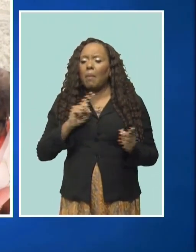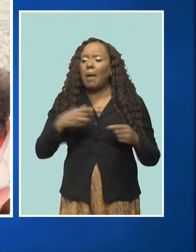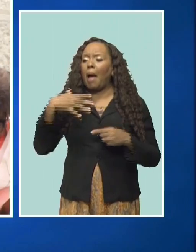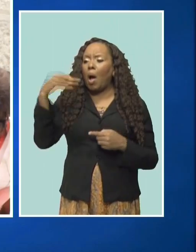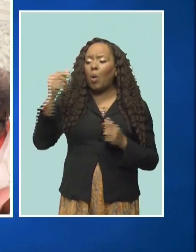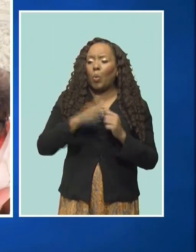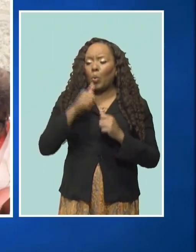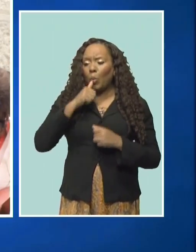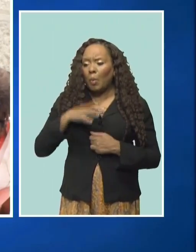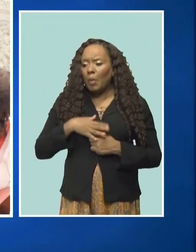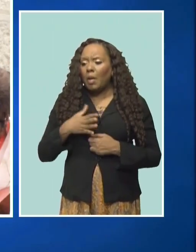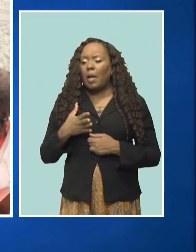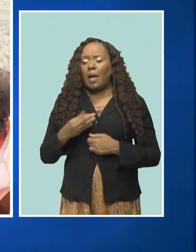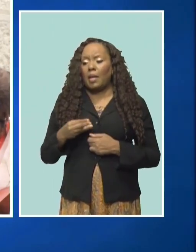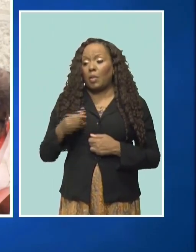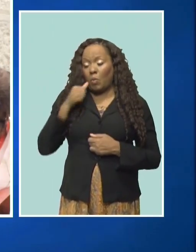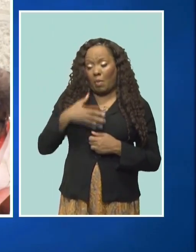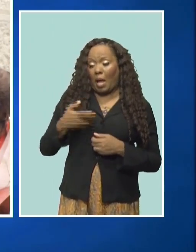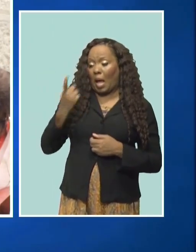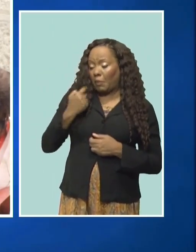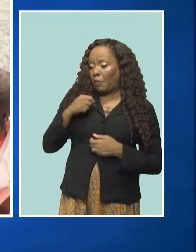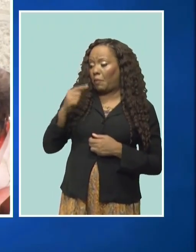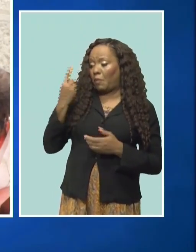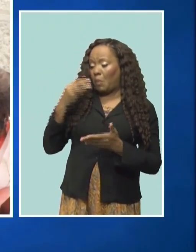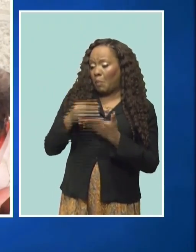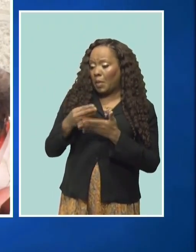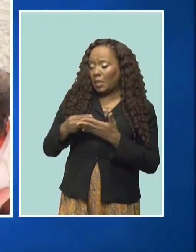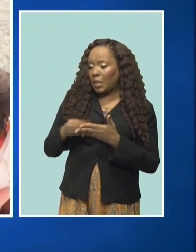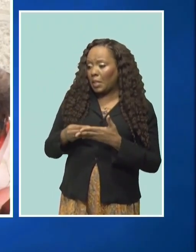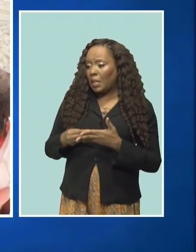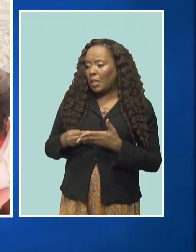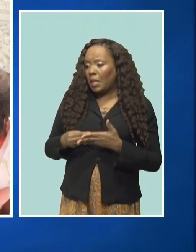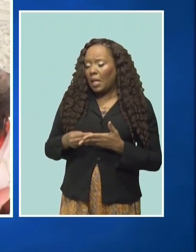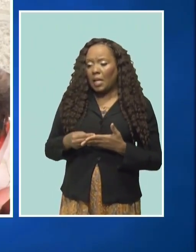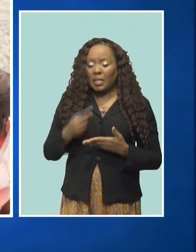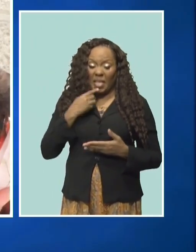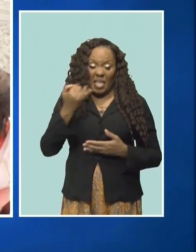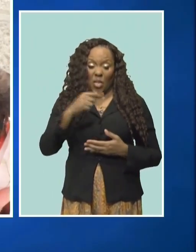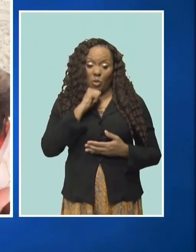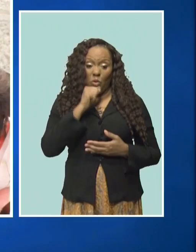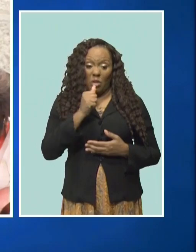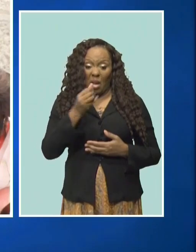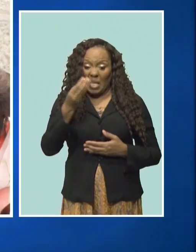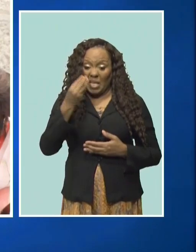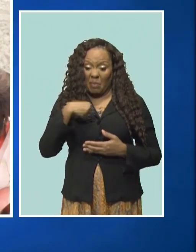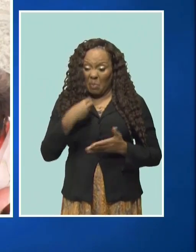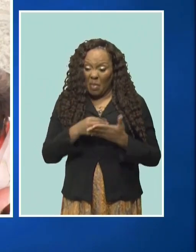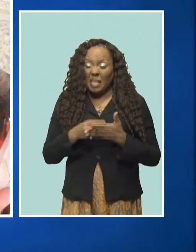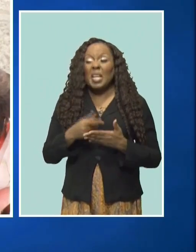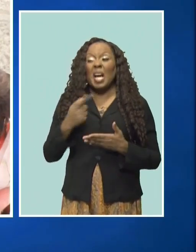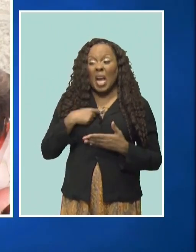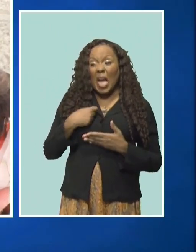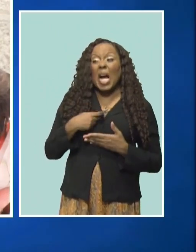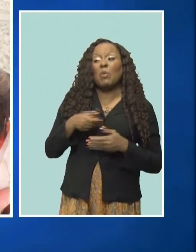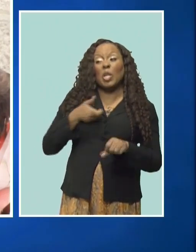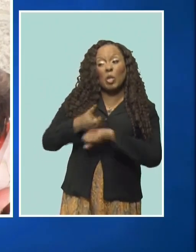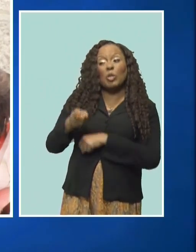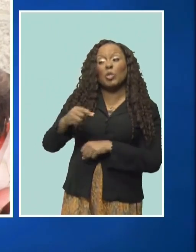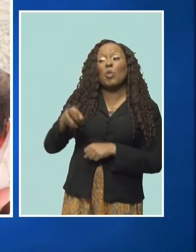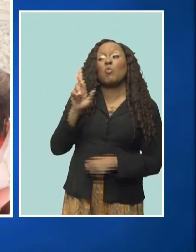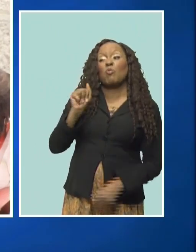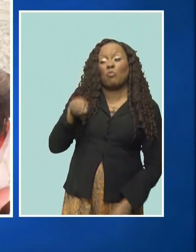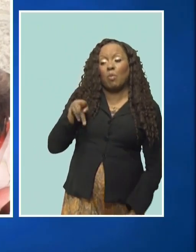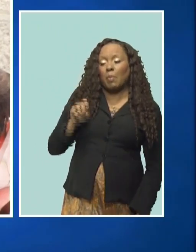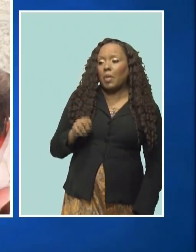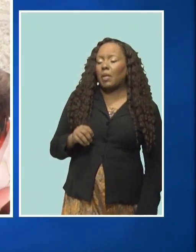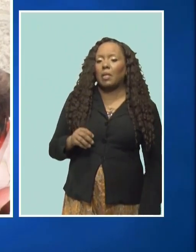Before you know it, the accuser is in court, name all over the newspaper, because there's no protection in my mind for